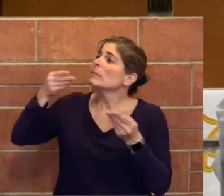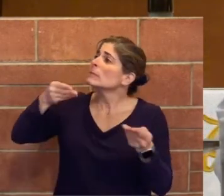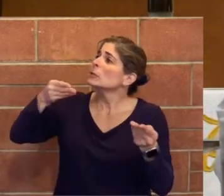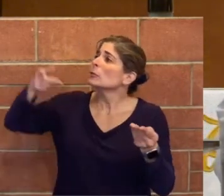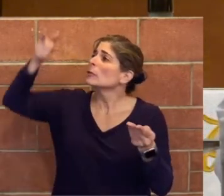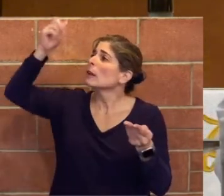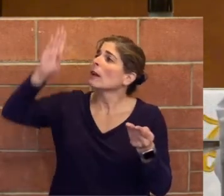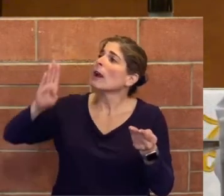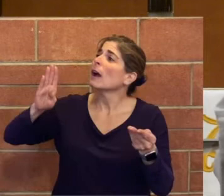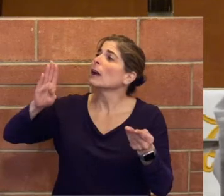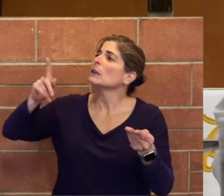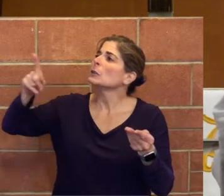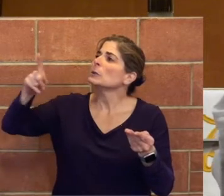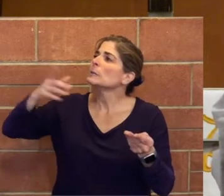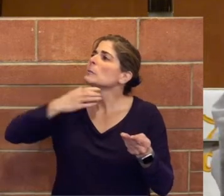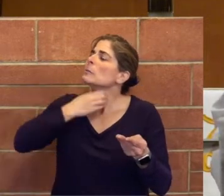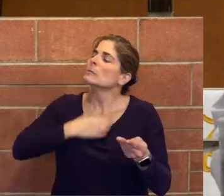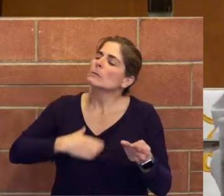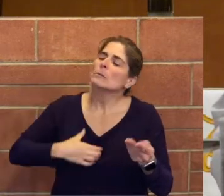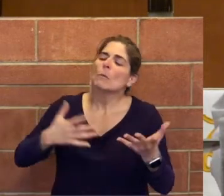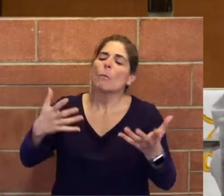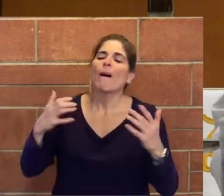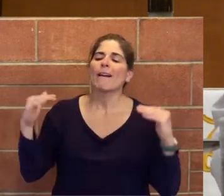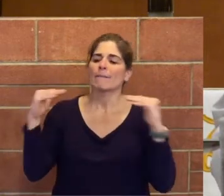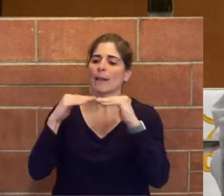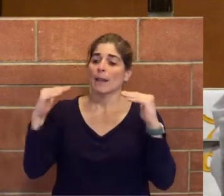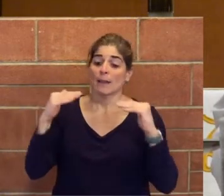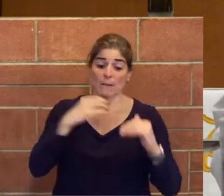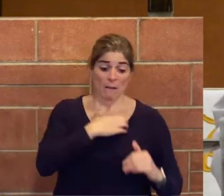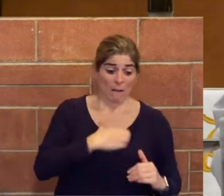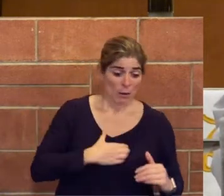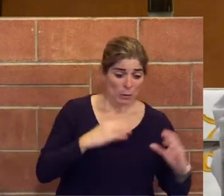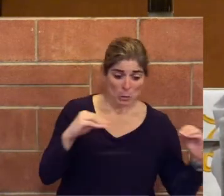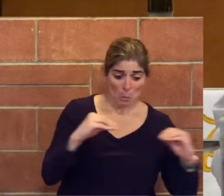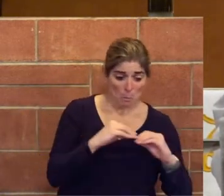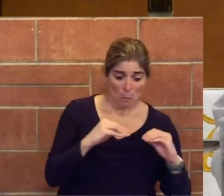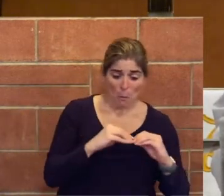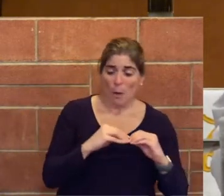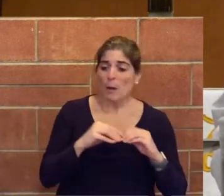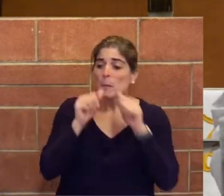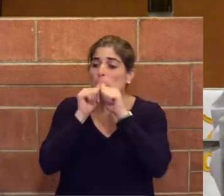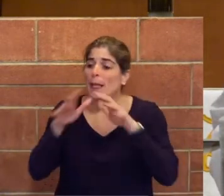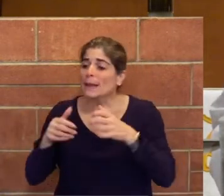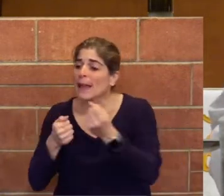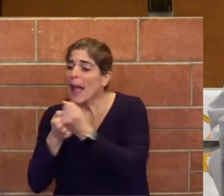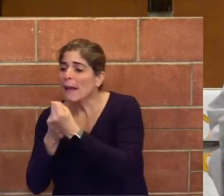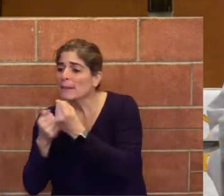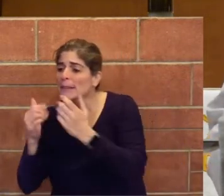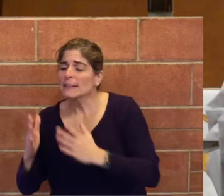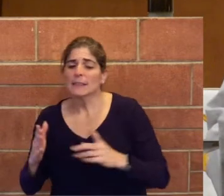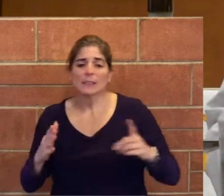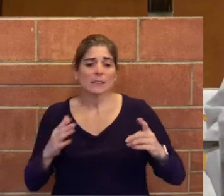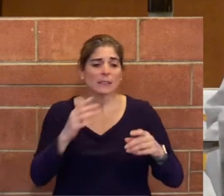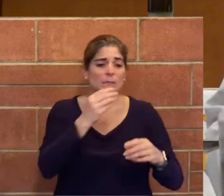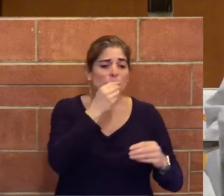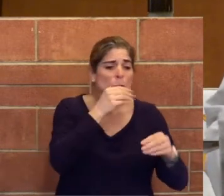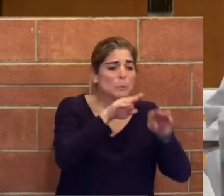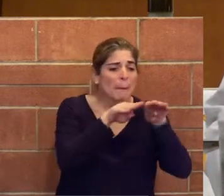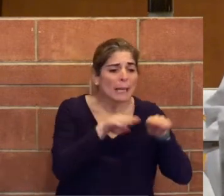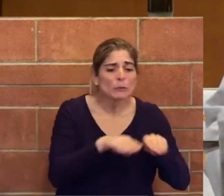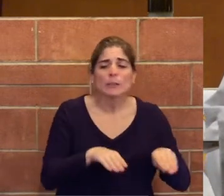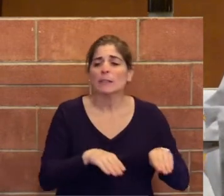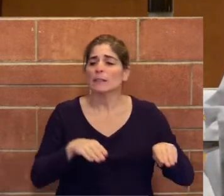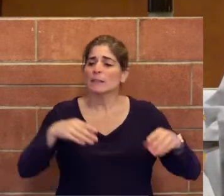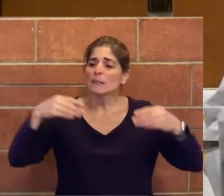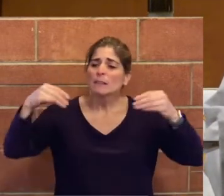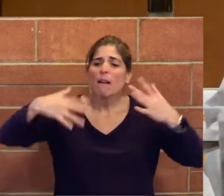Nurturing God, you desire justice for the hungry. Bless advocacy work, food pantries, and feeding ministries